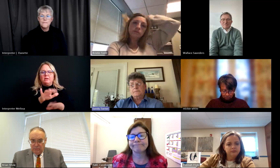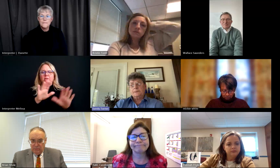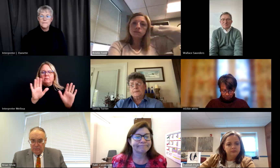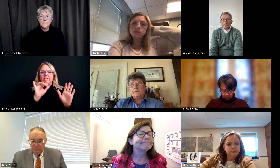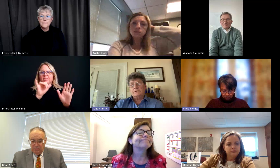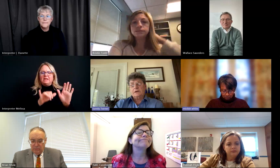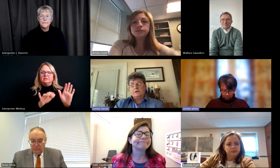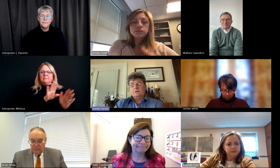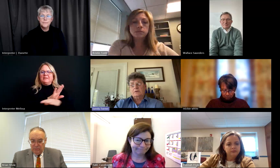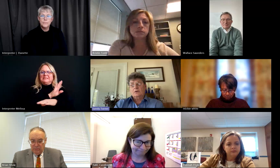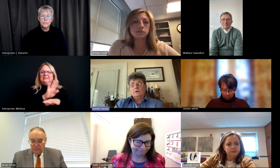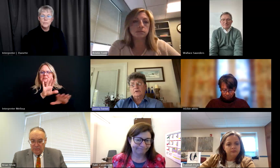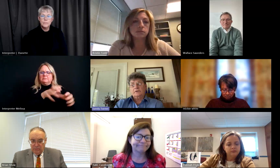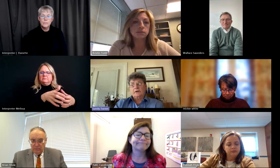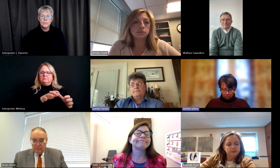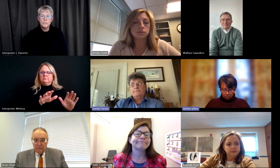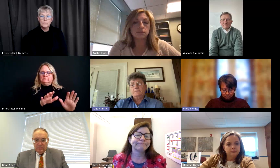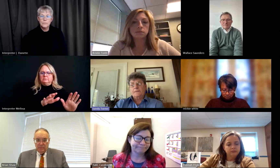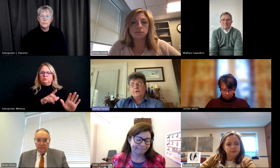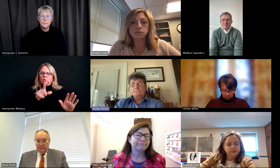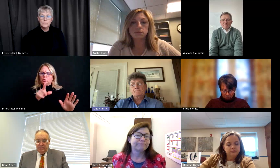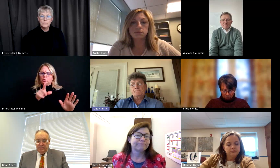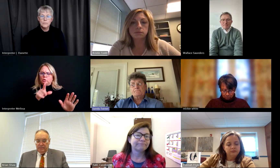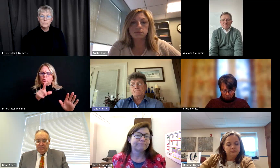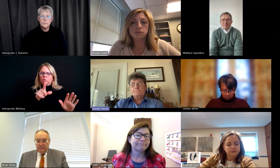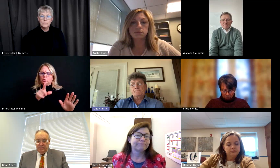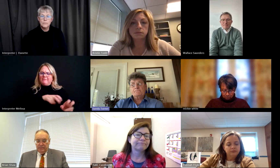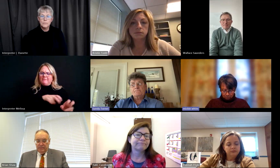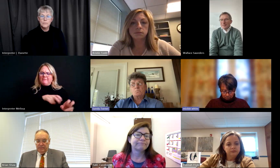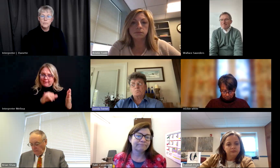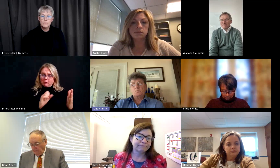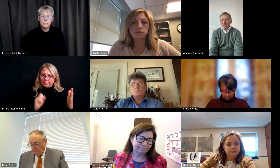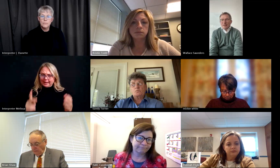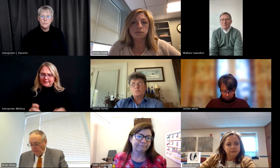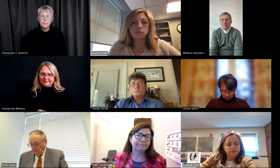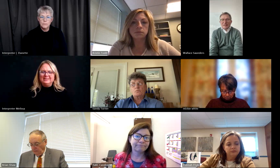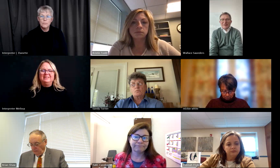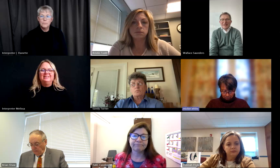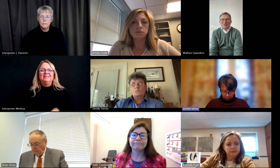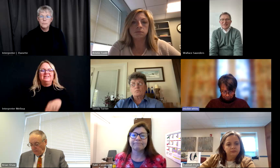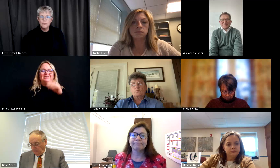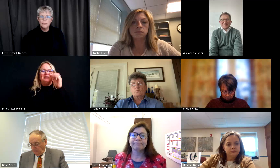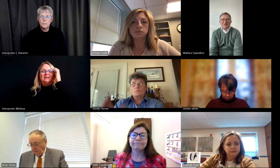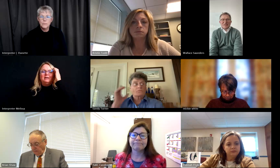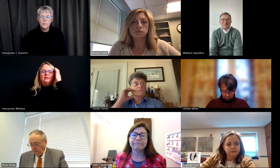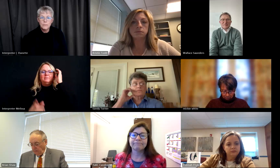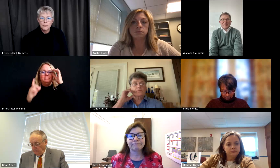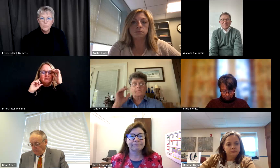business to take a hard look at that. Okay.